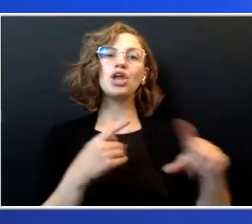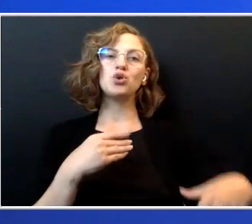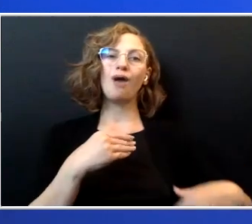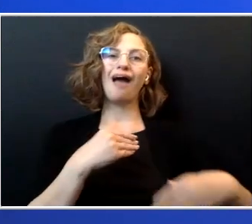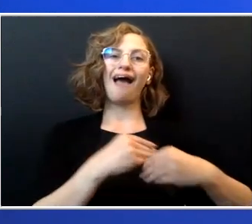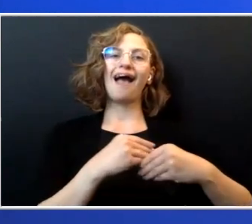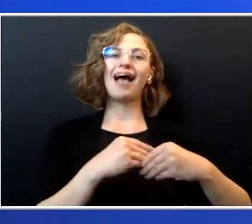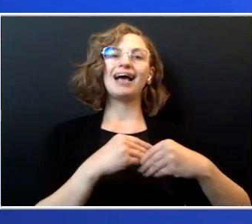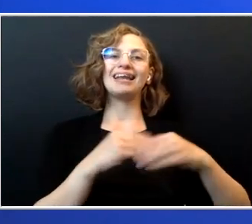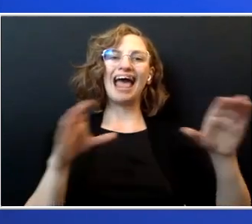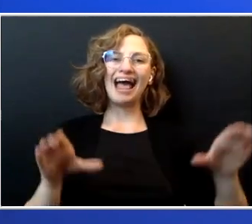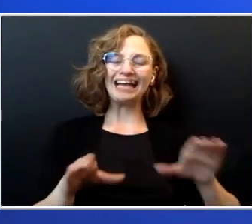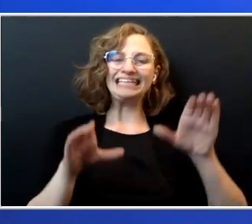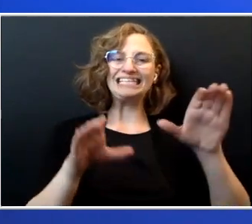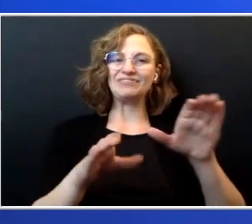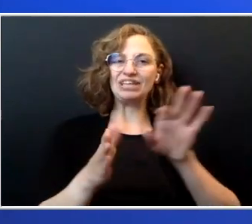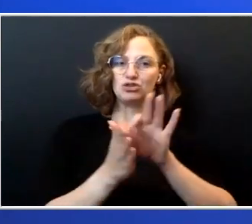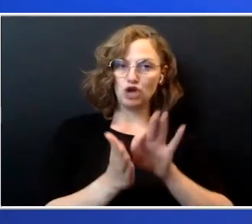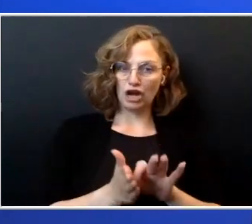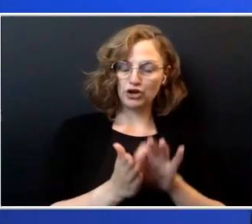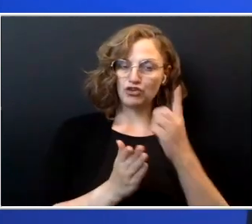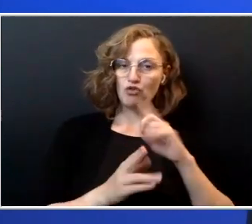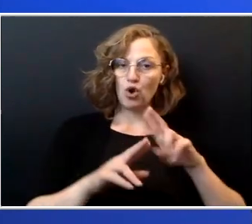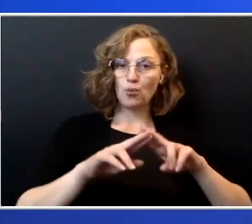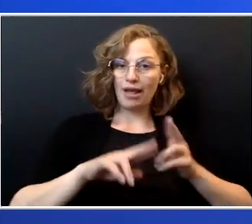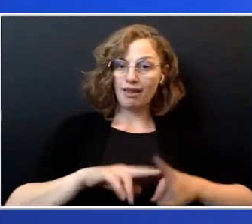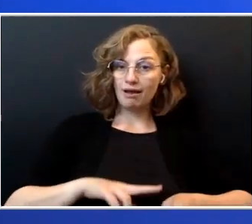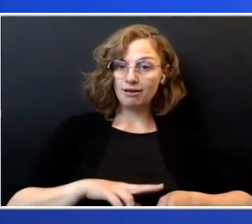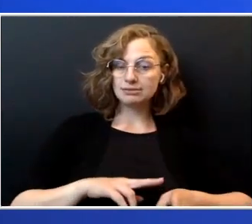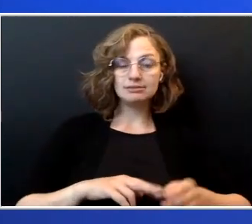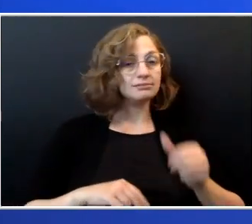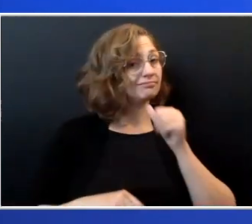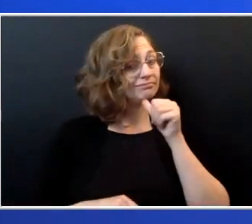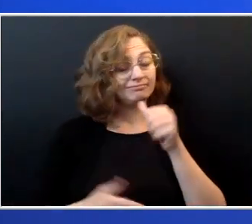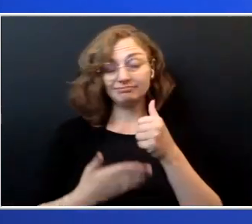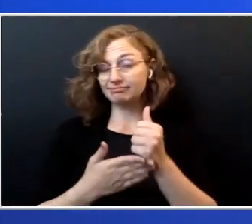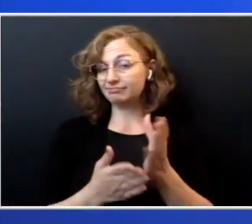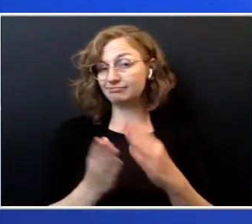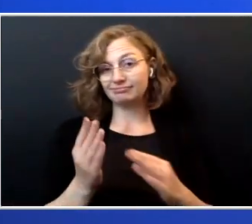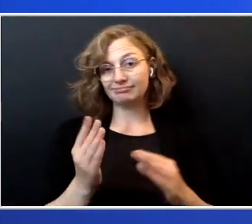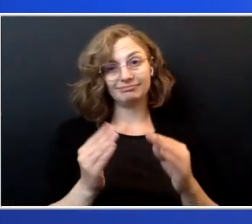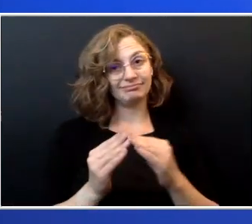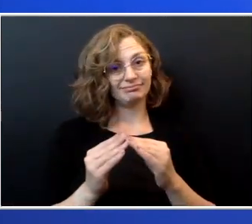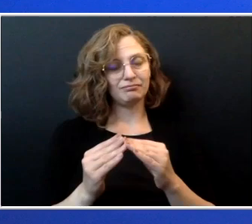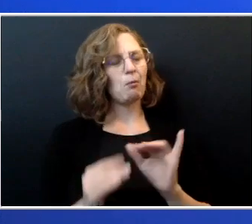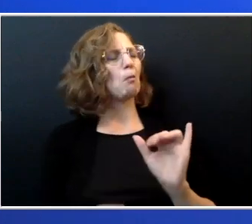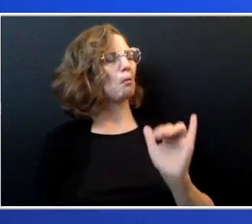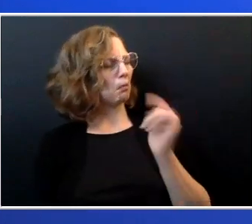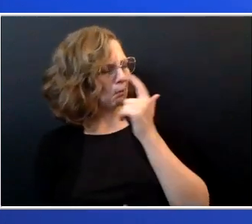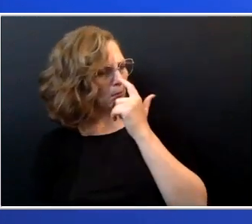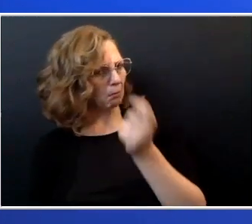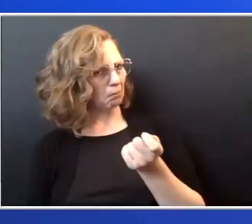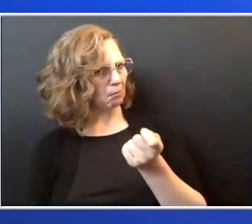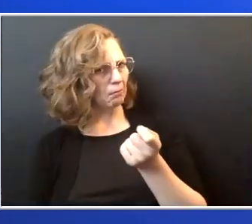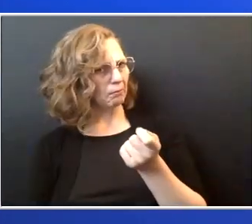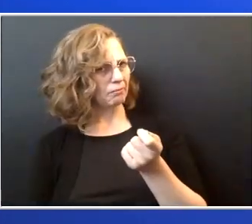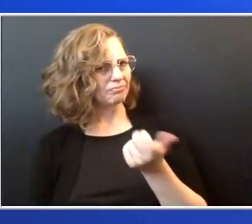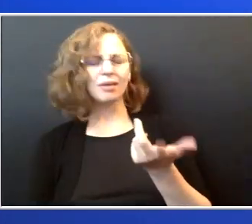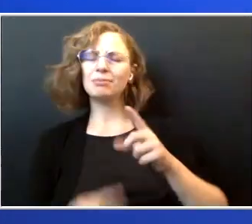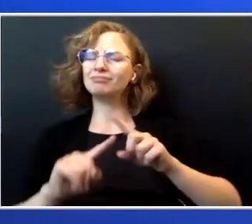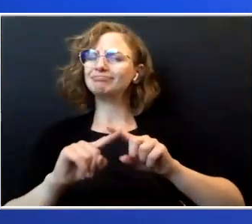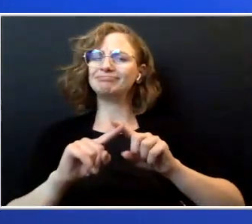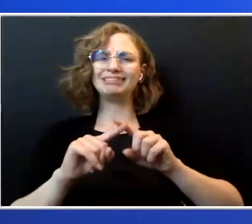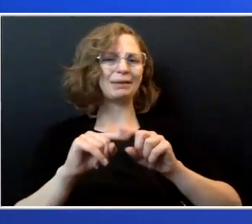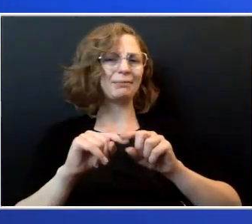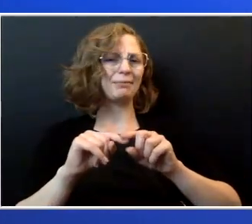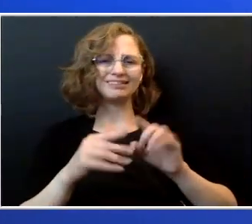weight loss specifically, it did not help people more. So we were surprised by that. But it really depends on your outcome, and I think you need to take a look at